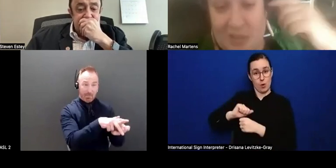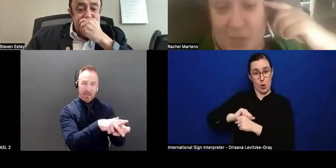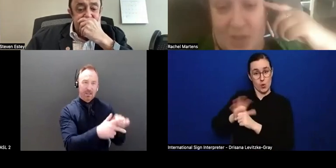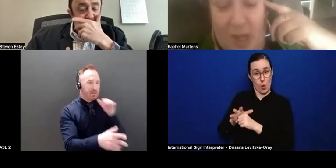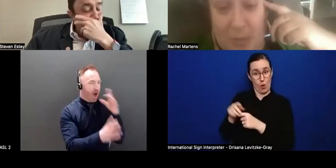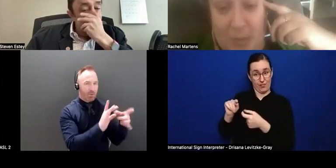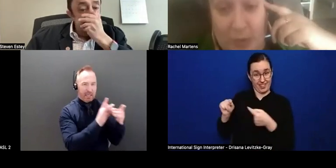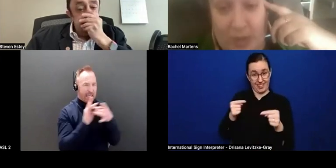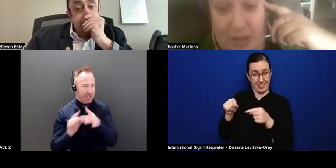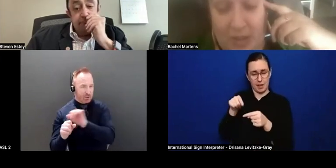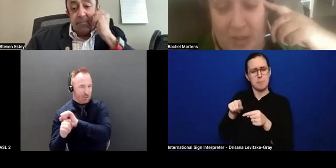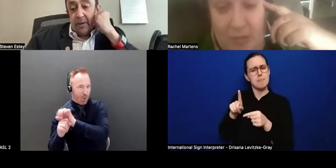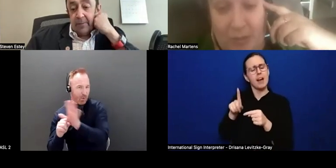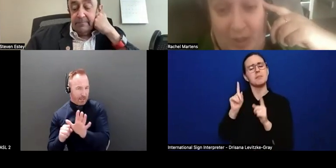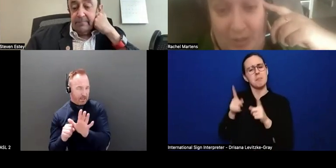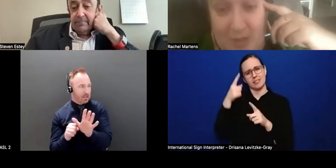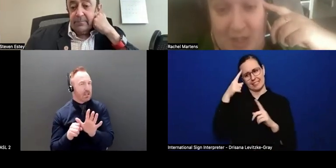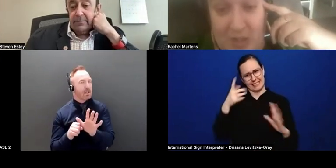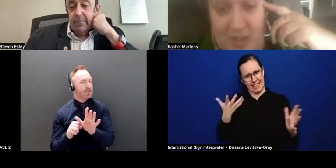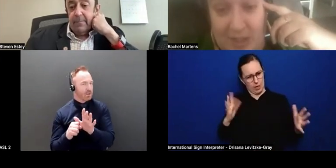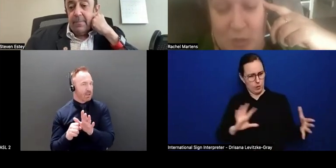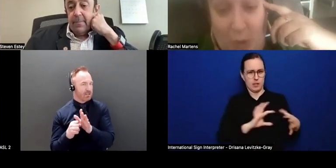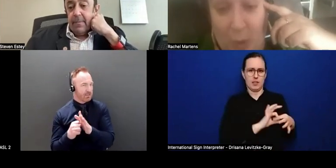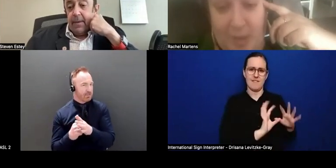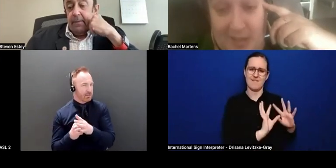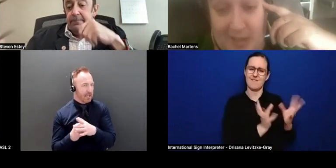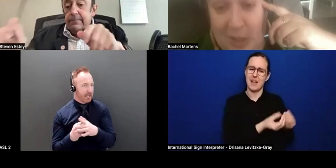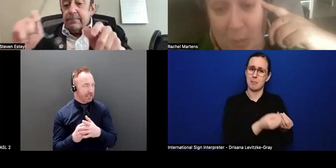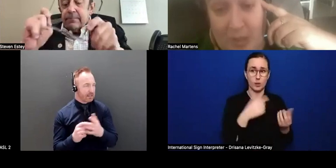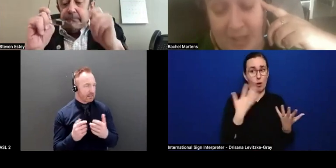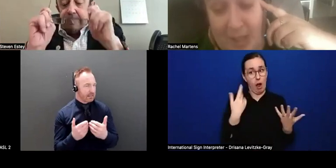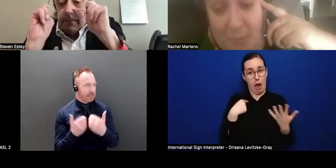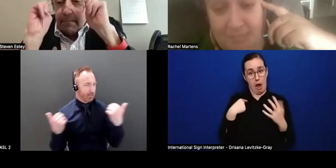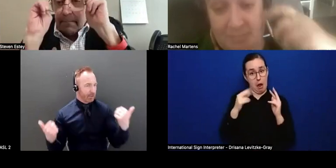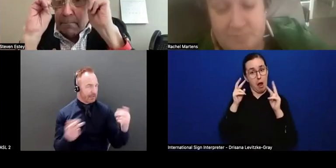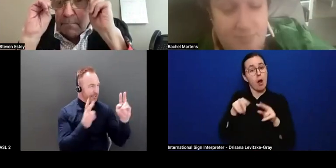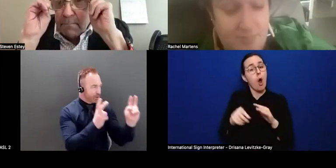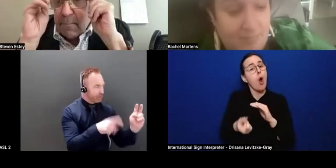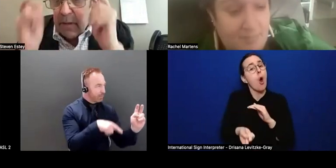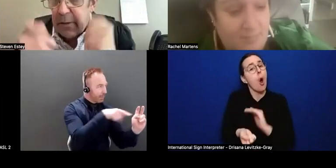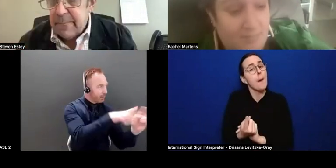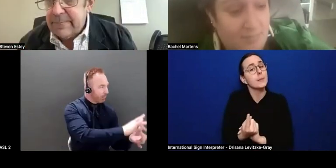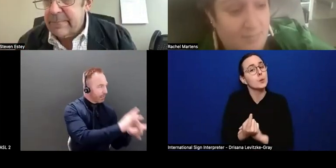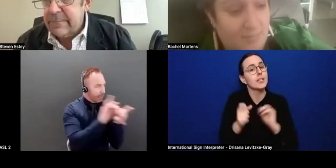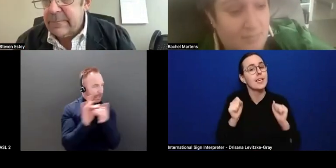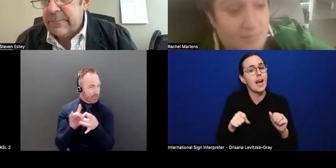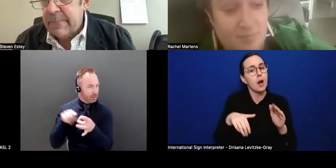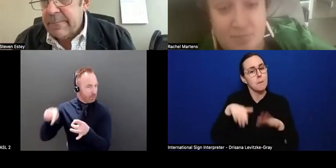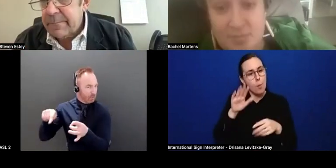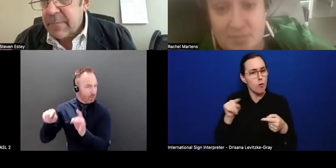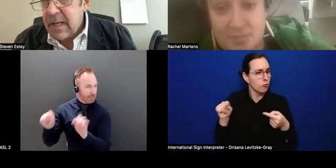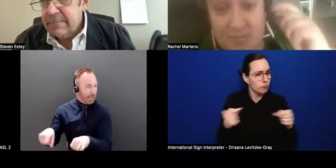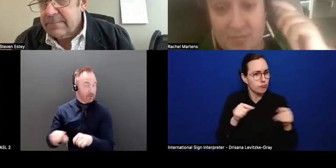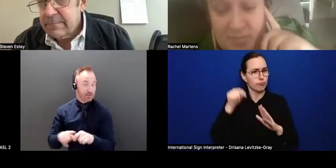really interesting opportunity for conversations. And I do hope that there are more to come.